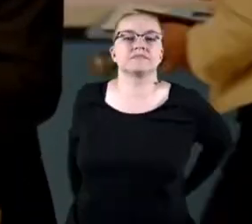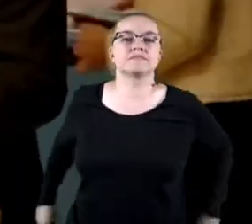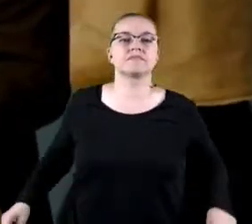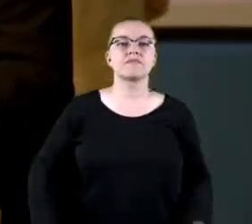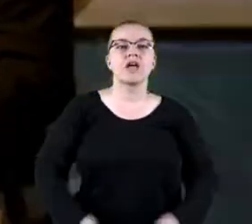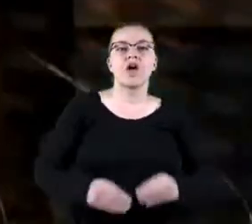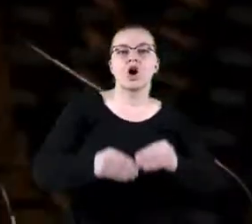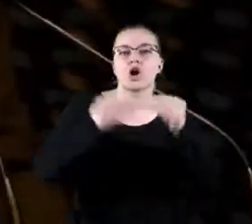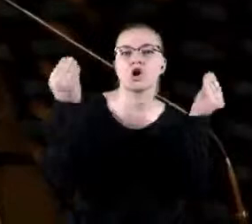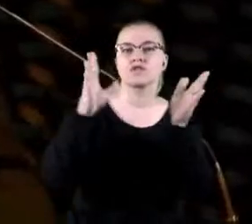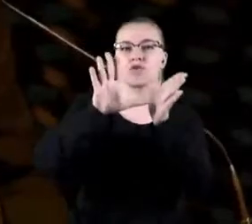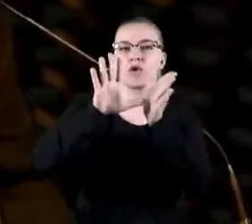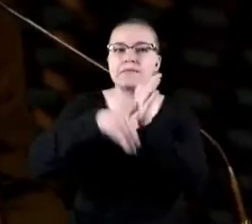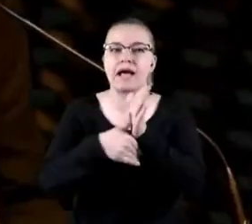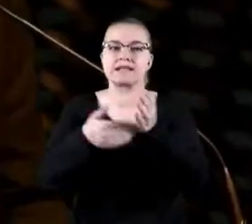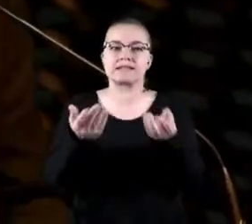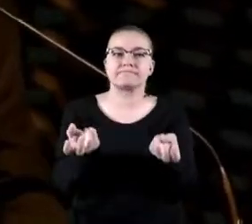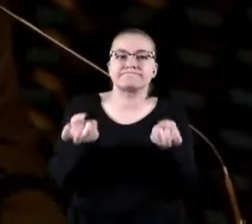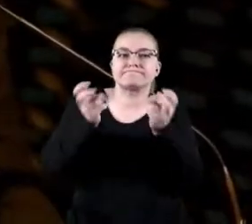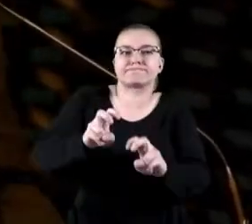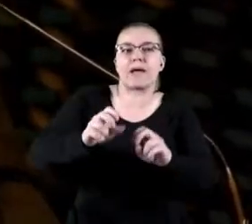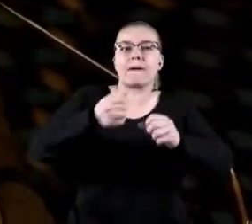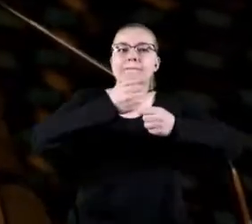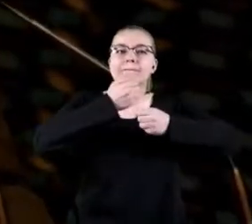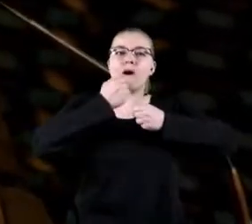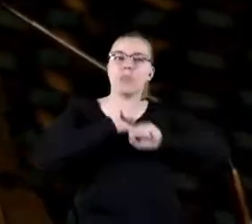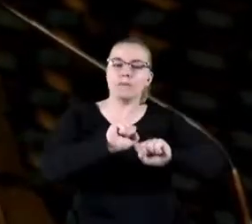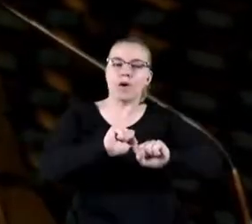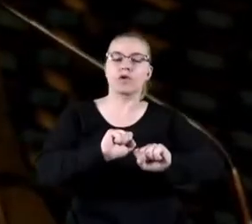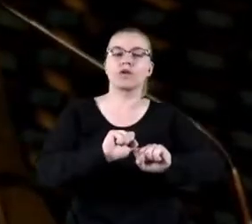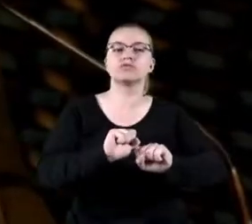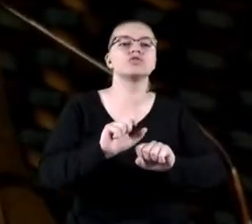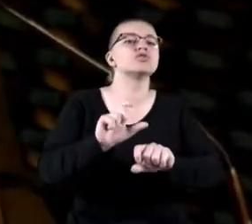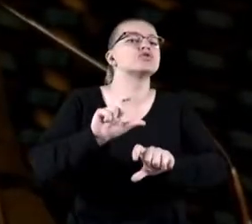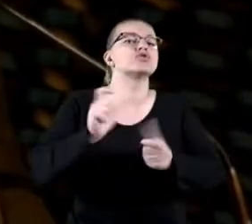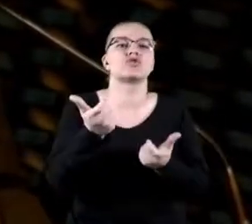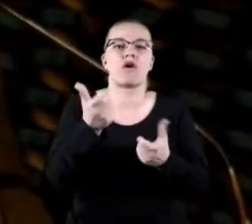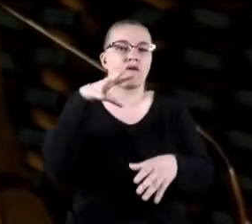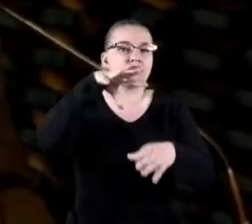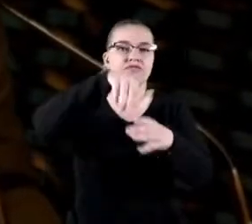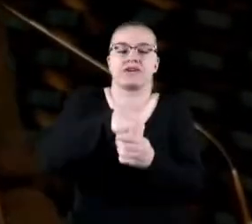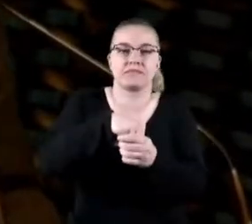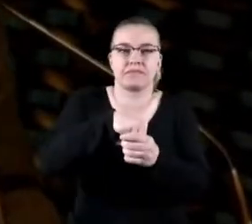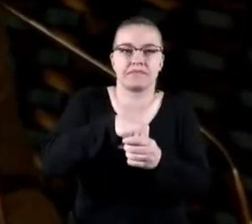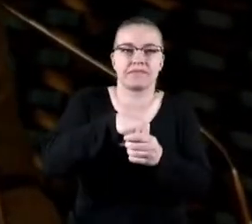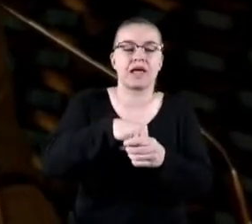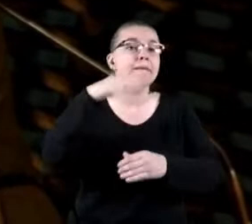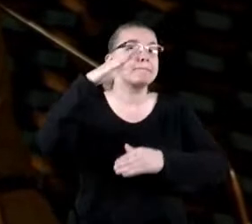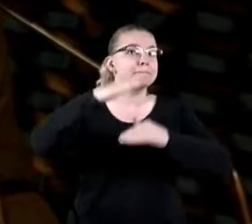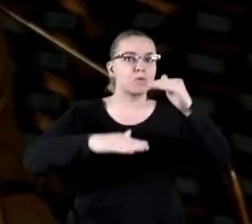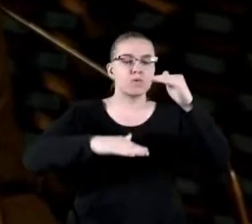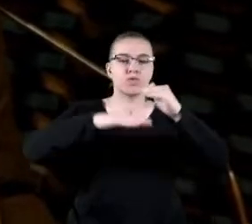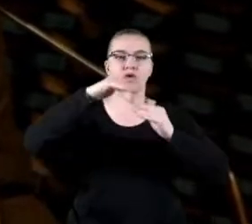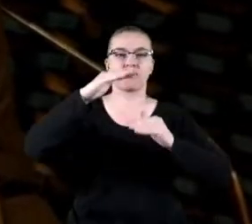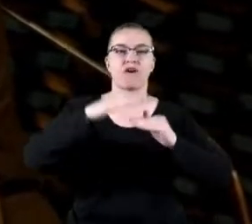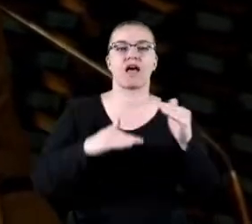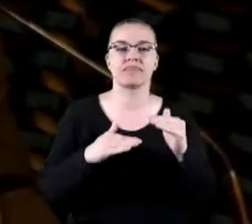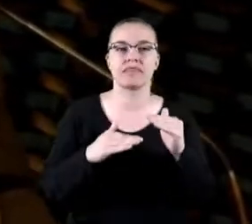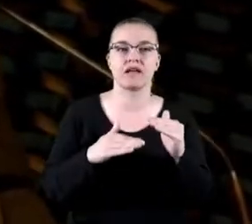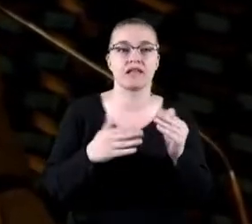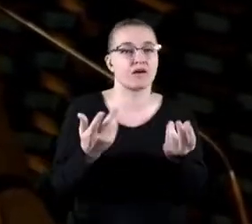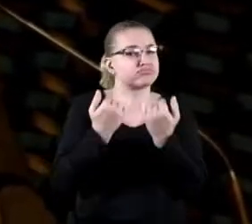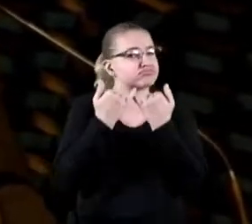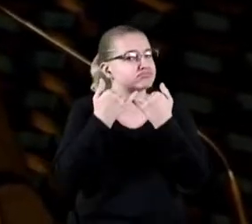urban development, building capabilities, building resilience, also